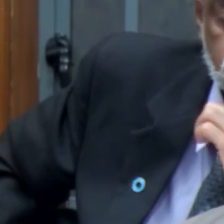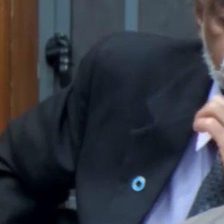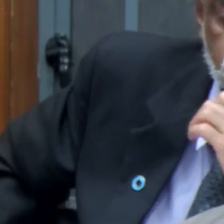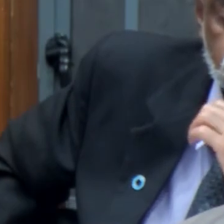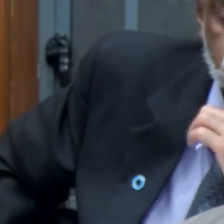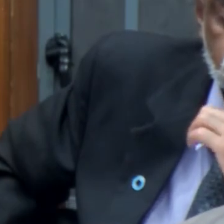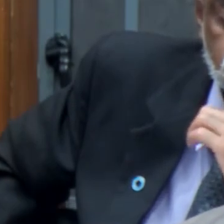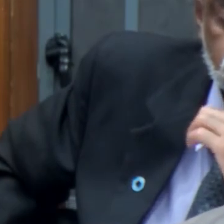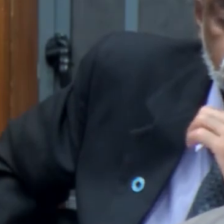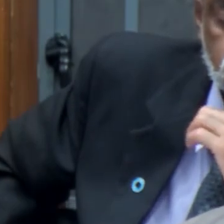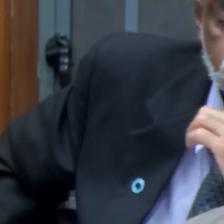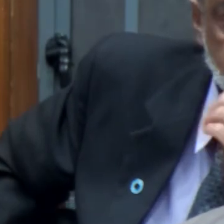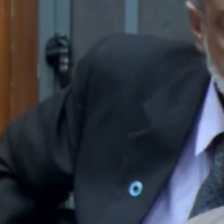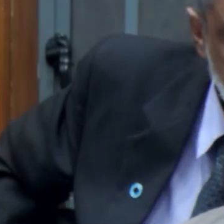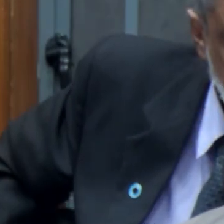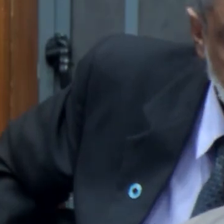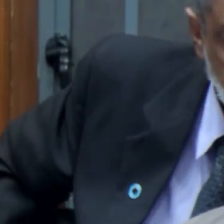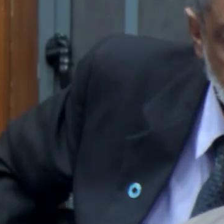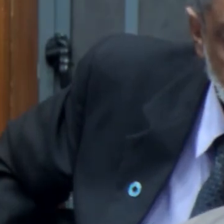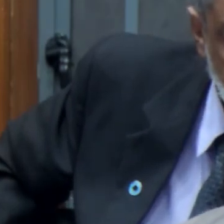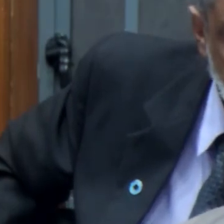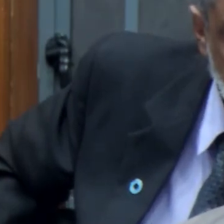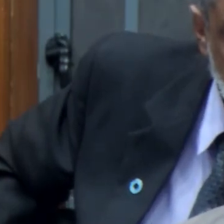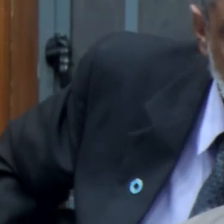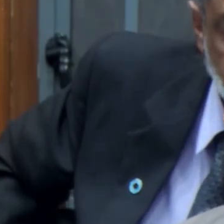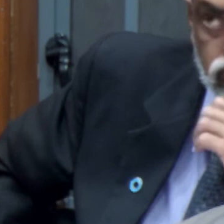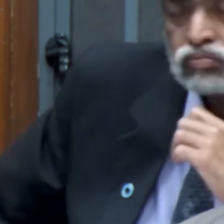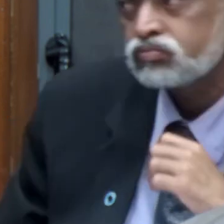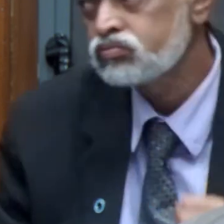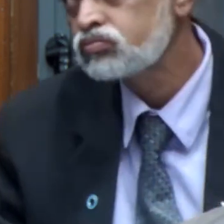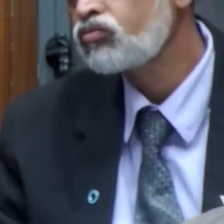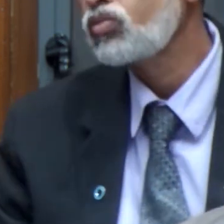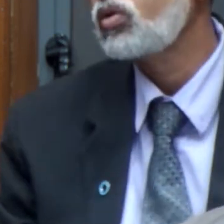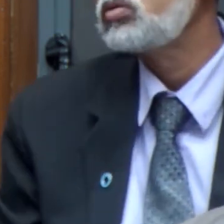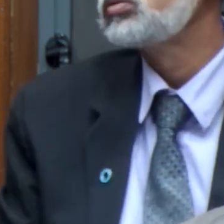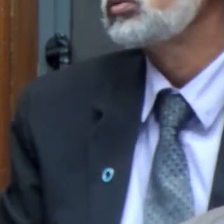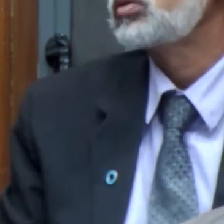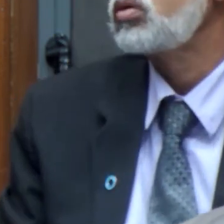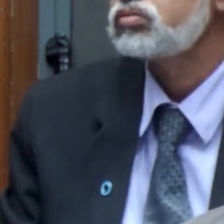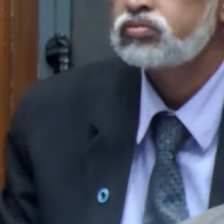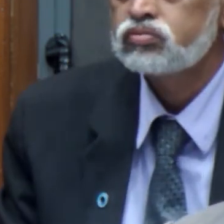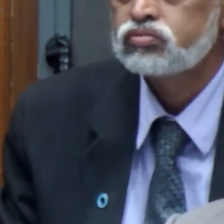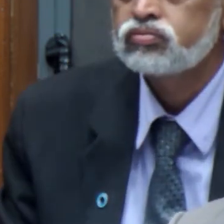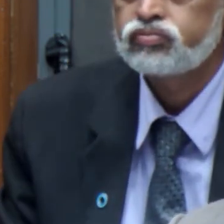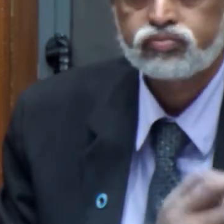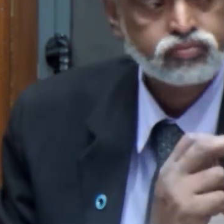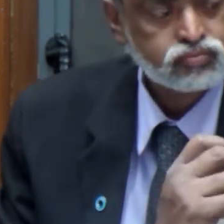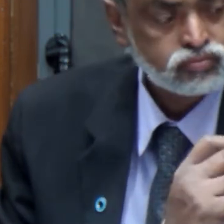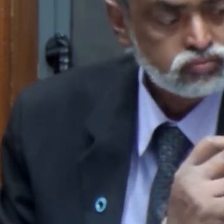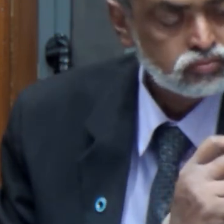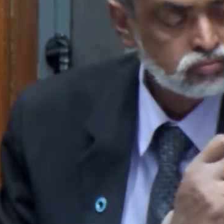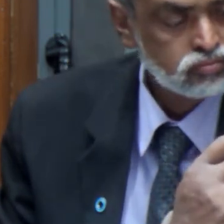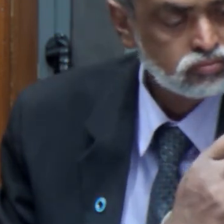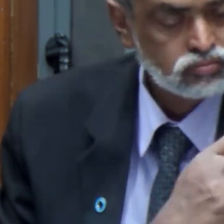the biomedical engineer in Australia with our technicians here remotely. And albeit remotely had some